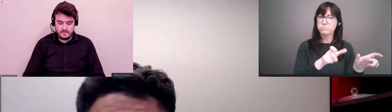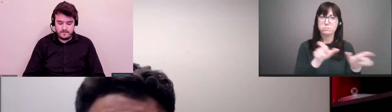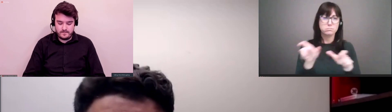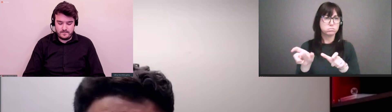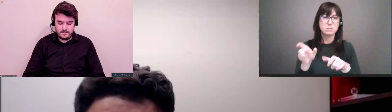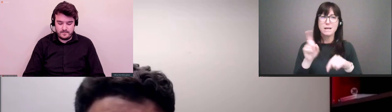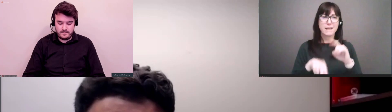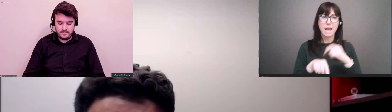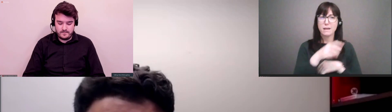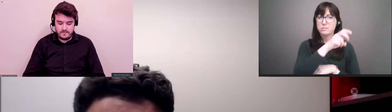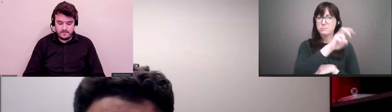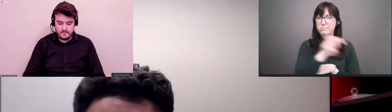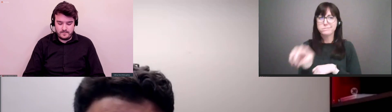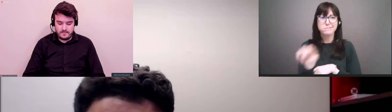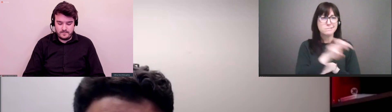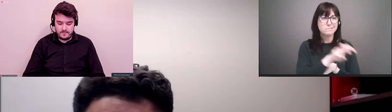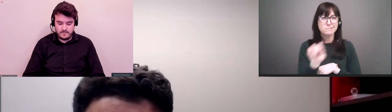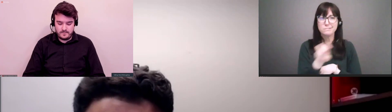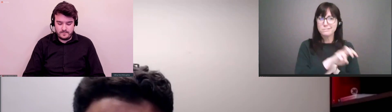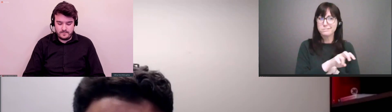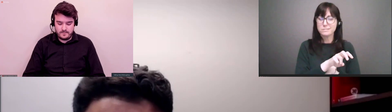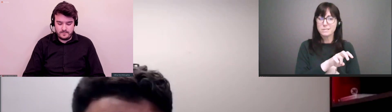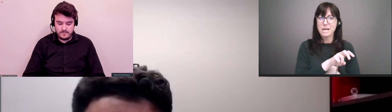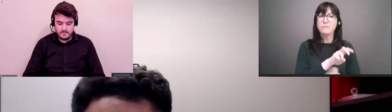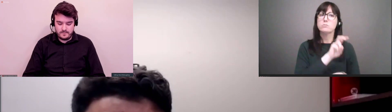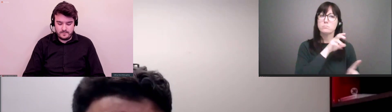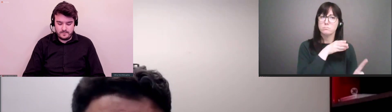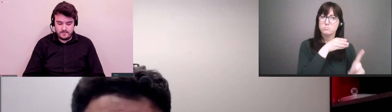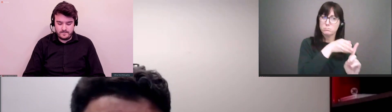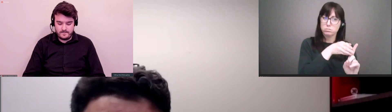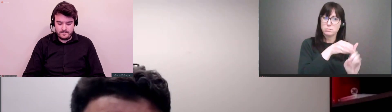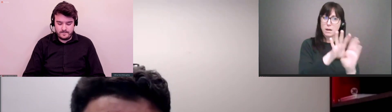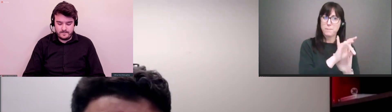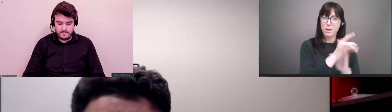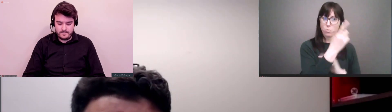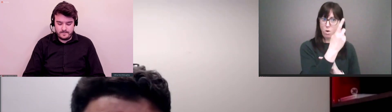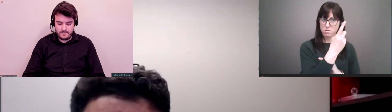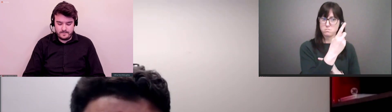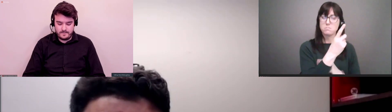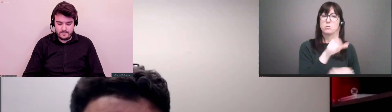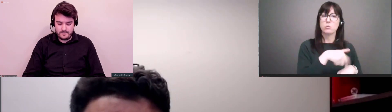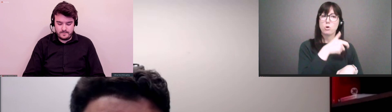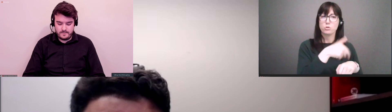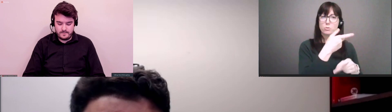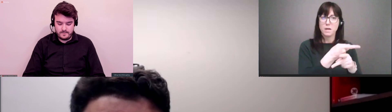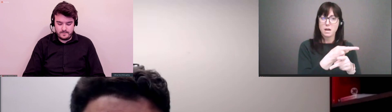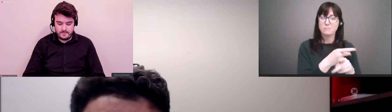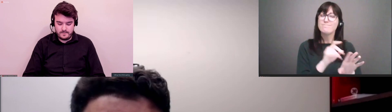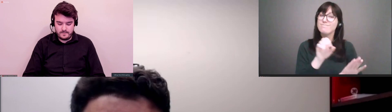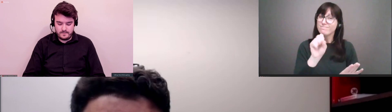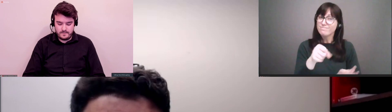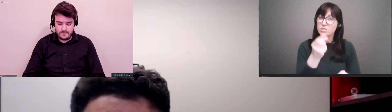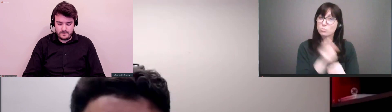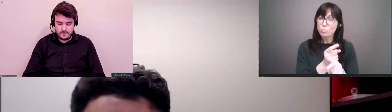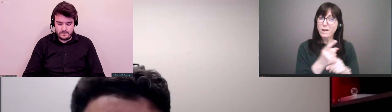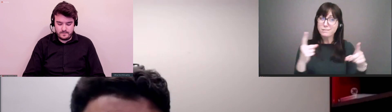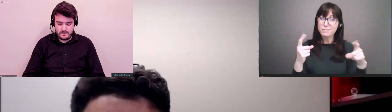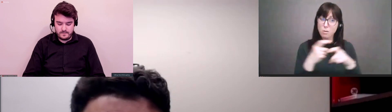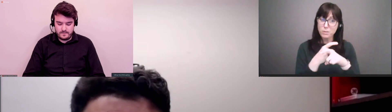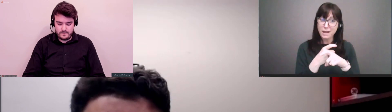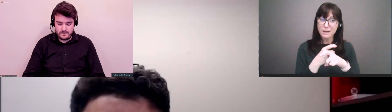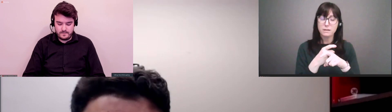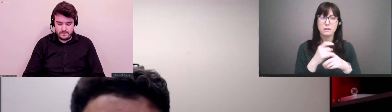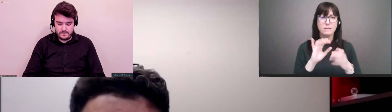encourage these workers to only work in one place. It's complicated in terms of the employers